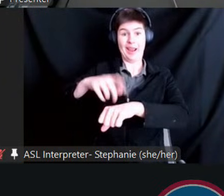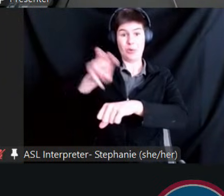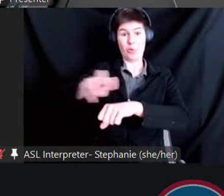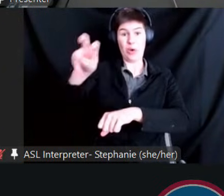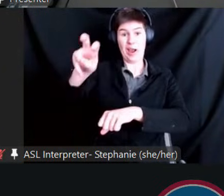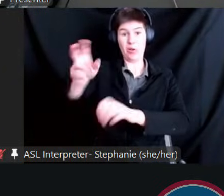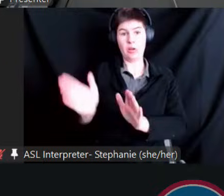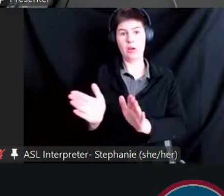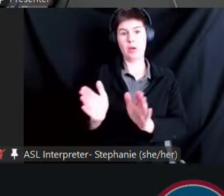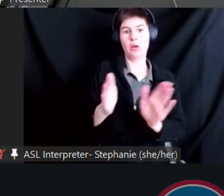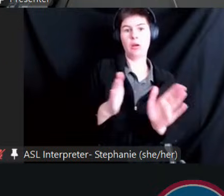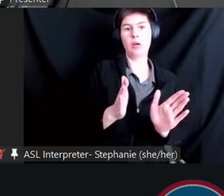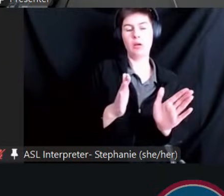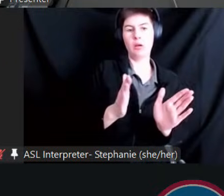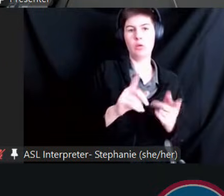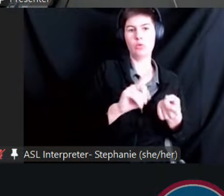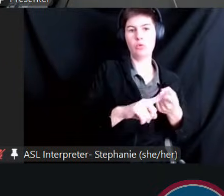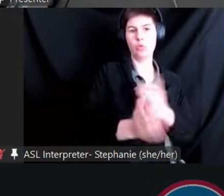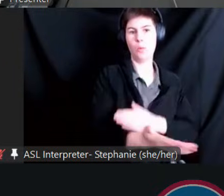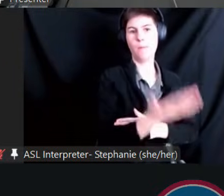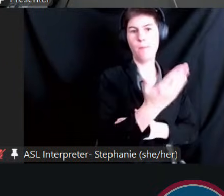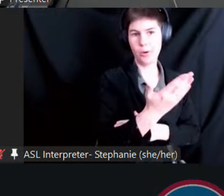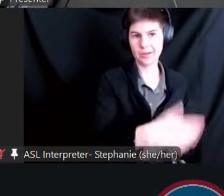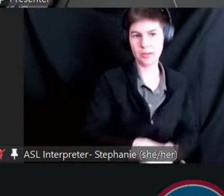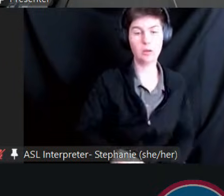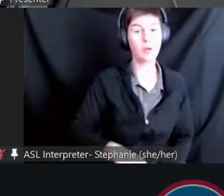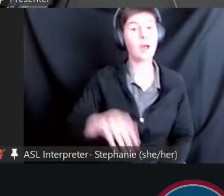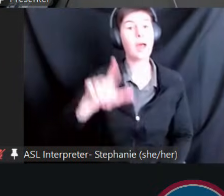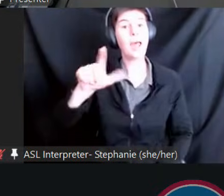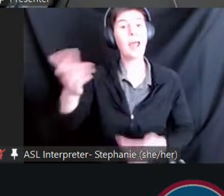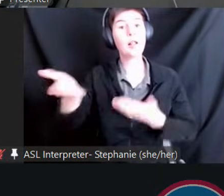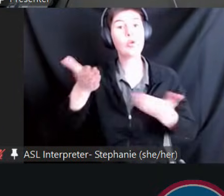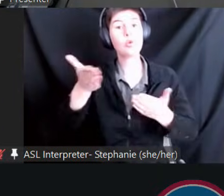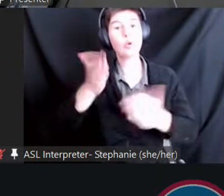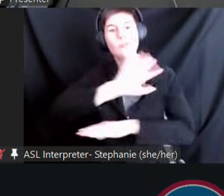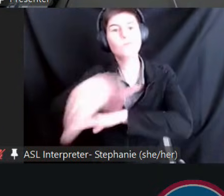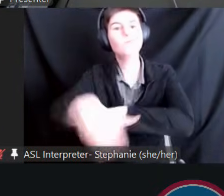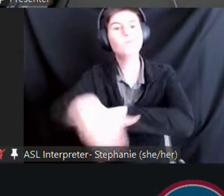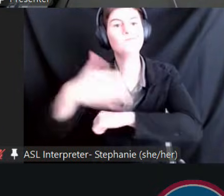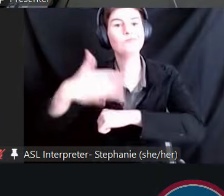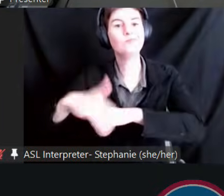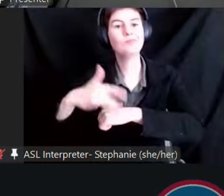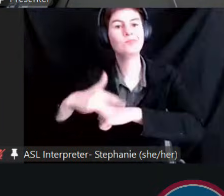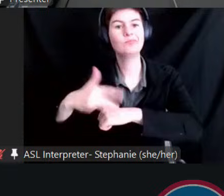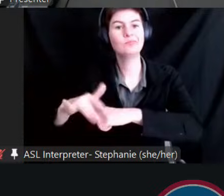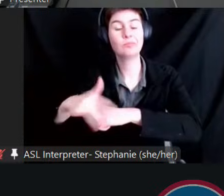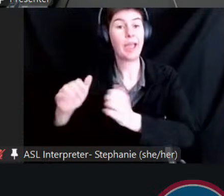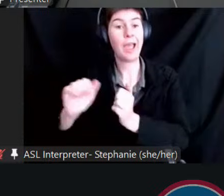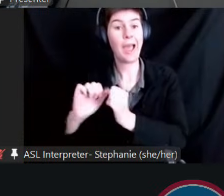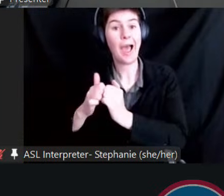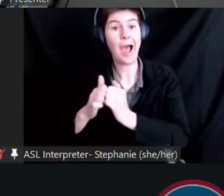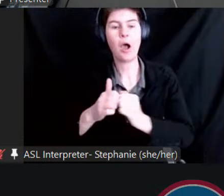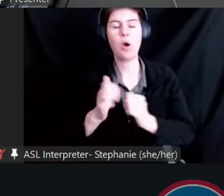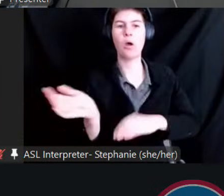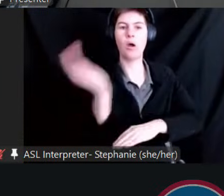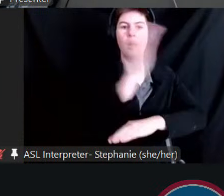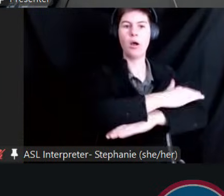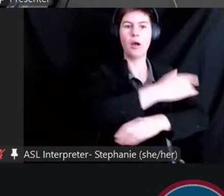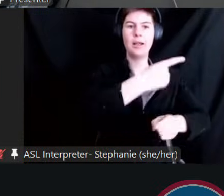could be, maybe an owl service that goes overnight, by thinning out the midday service. So there's a lot of,